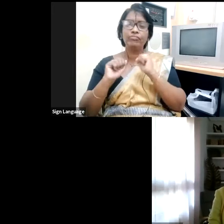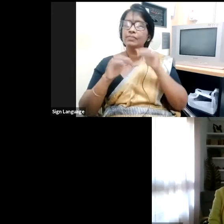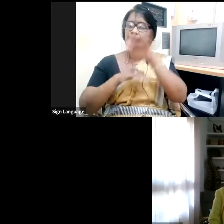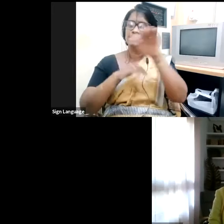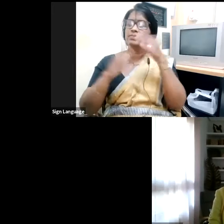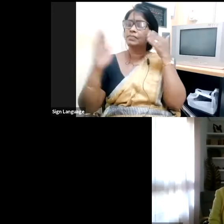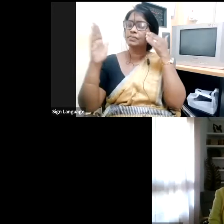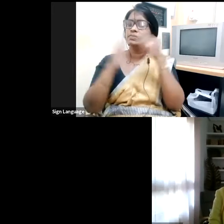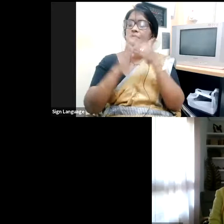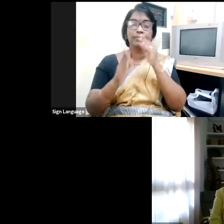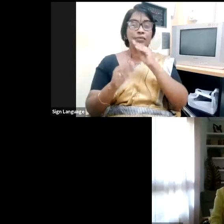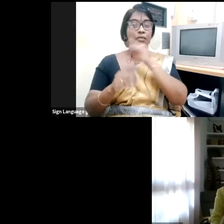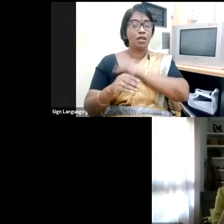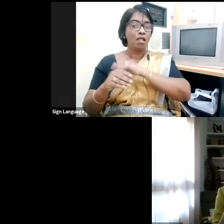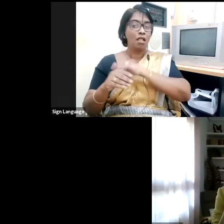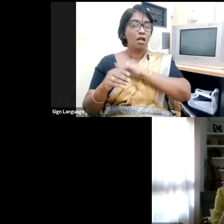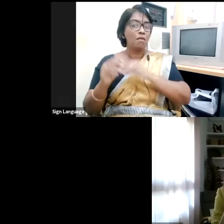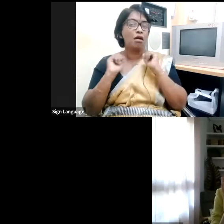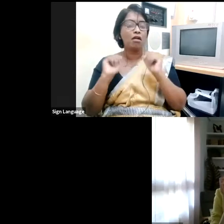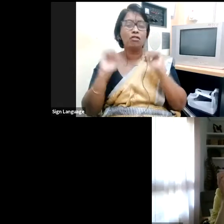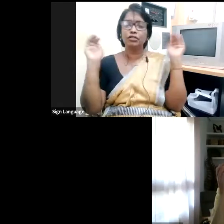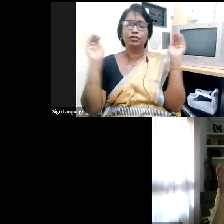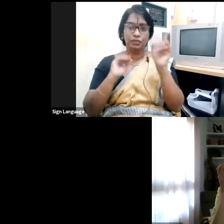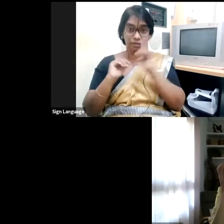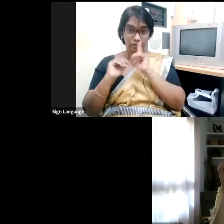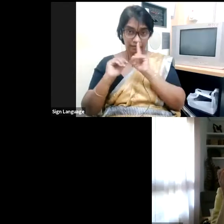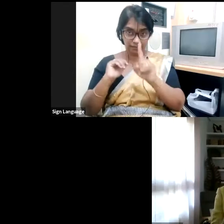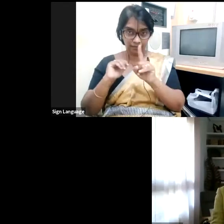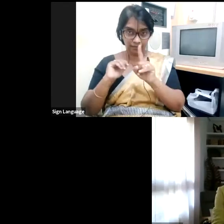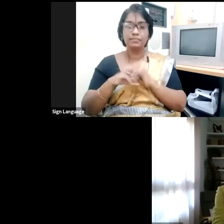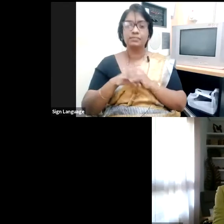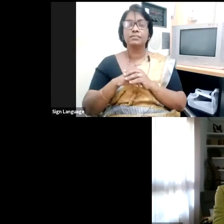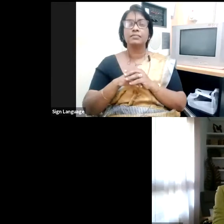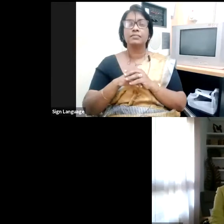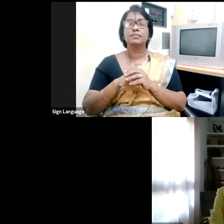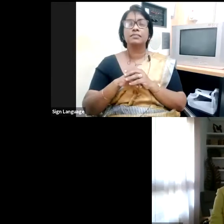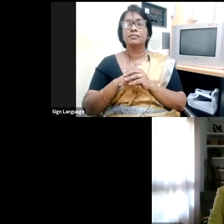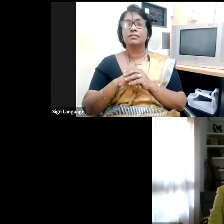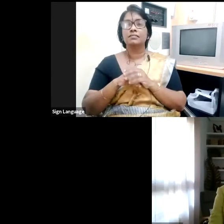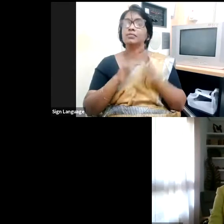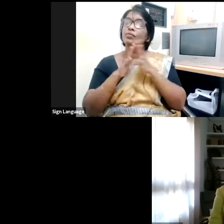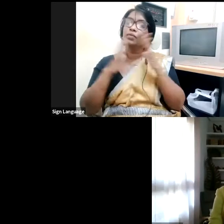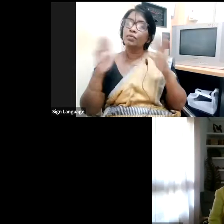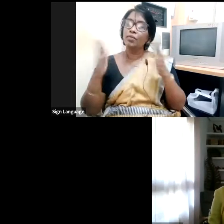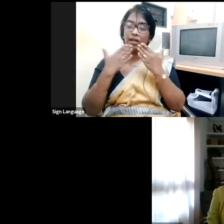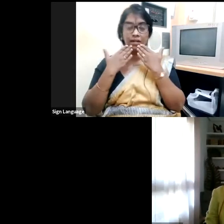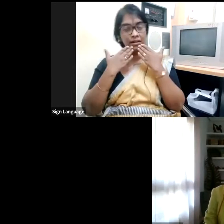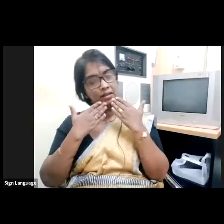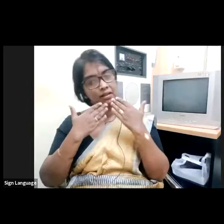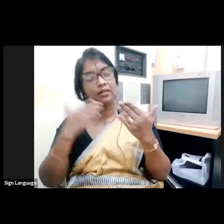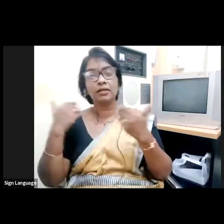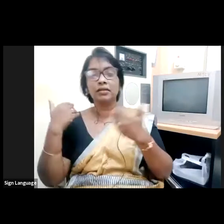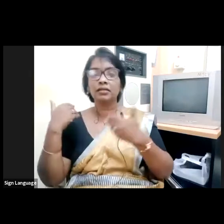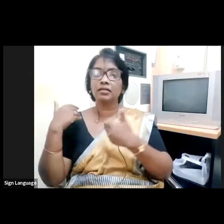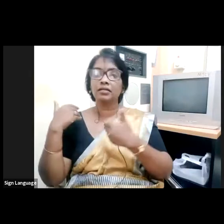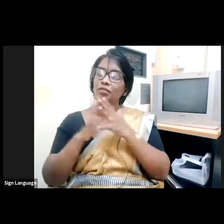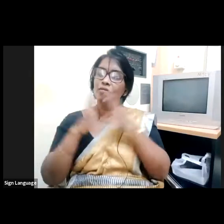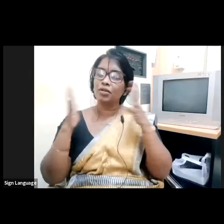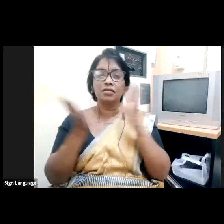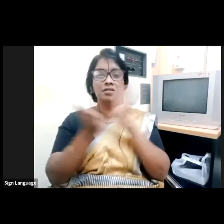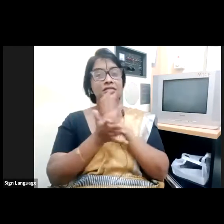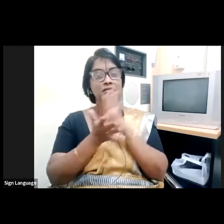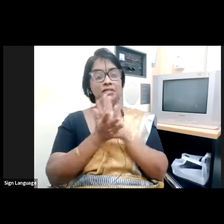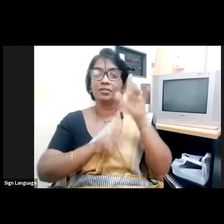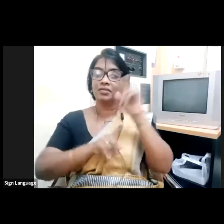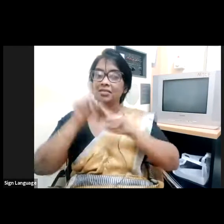equality? Over to you, Pilar. Thank you so much. My pleasure to be participating here today. As you said, I'm going to be